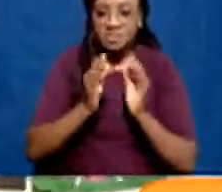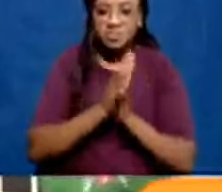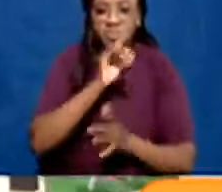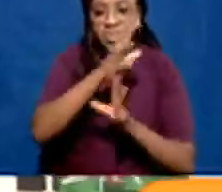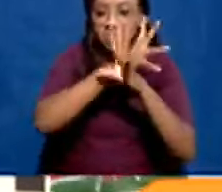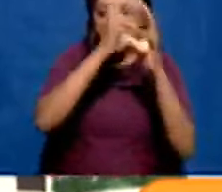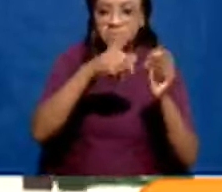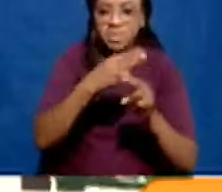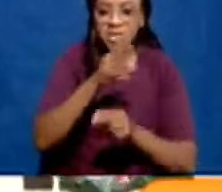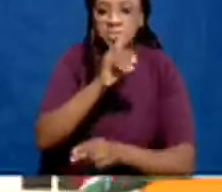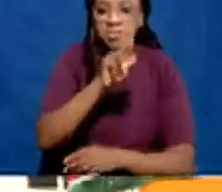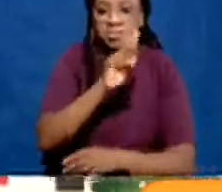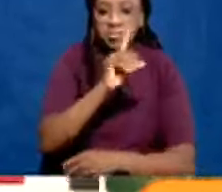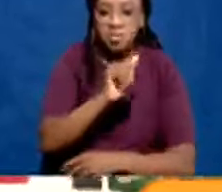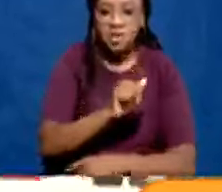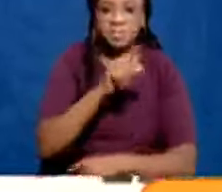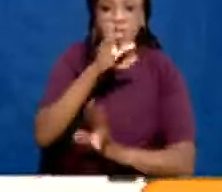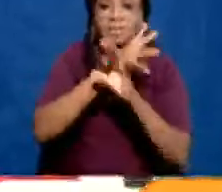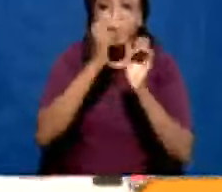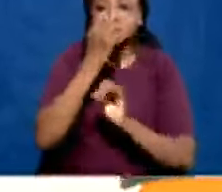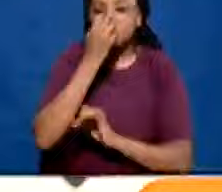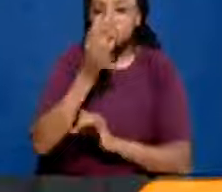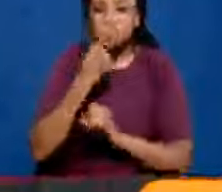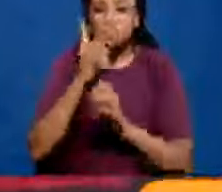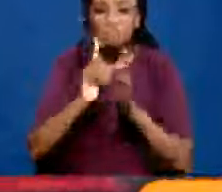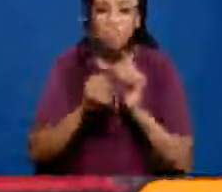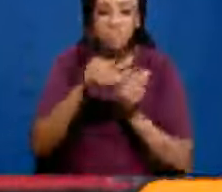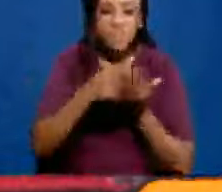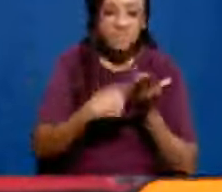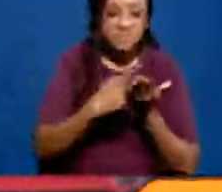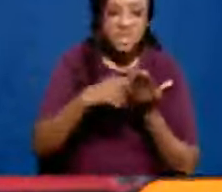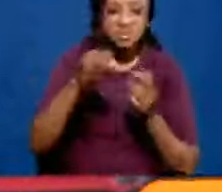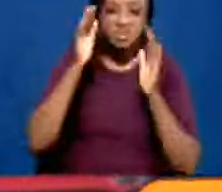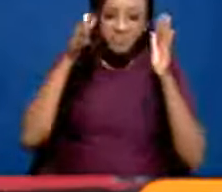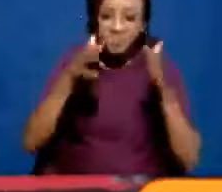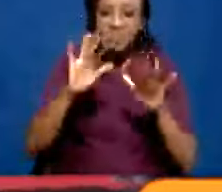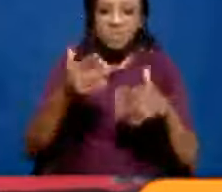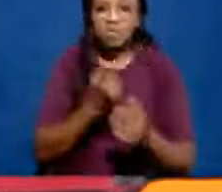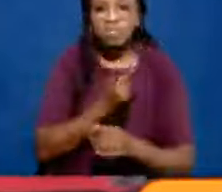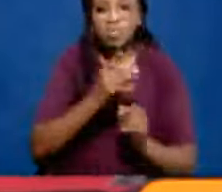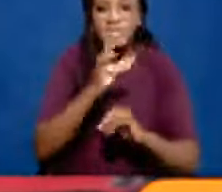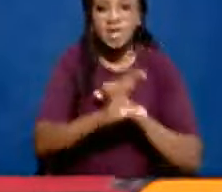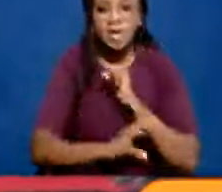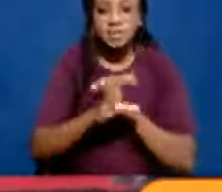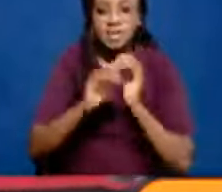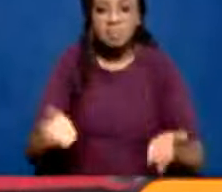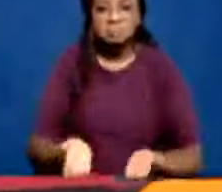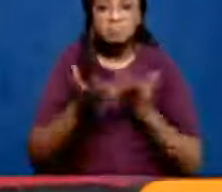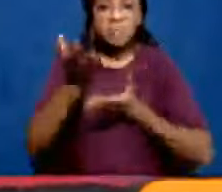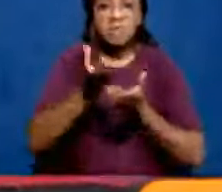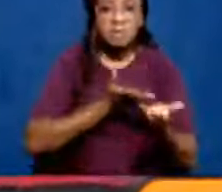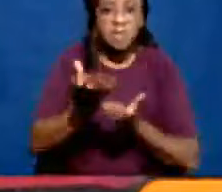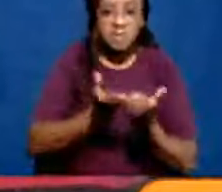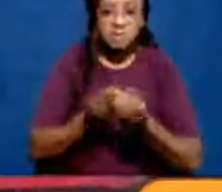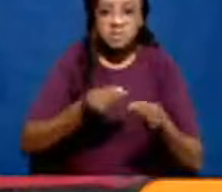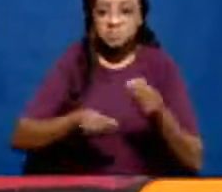Polish President Andrzej Duda, President Ruto revealed that the talk centered on how the two countries will enhance trade and